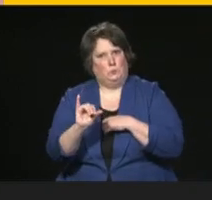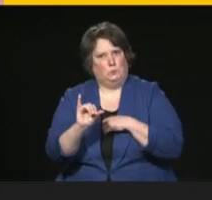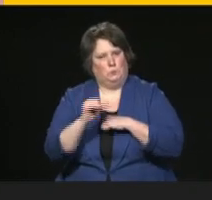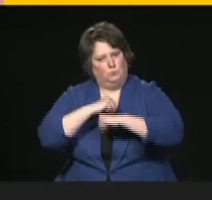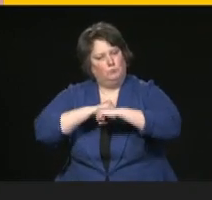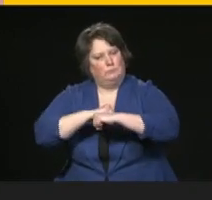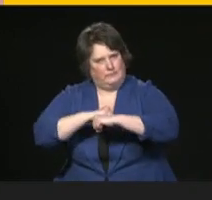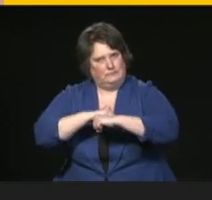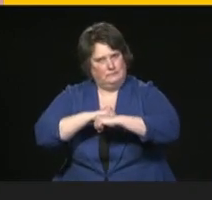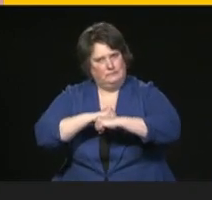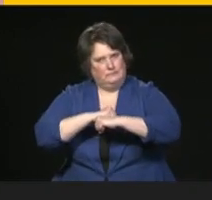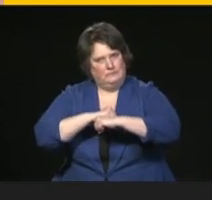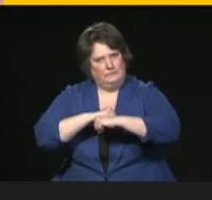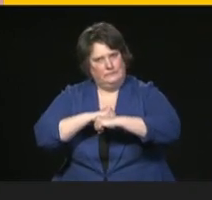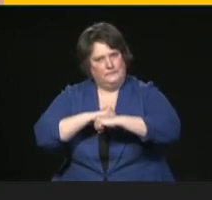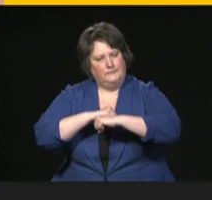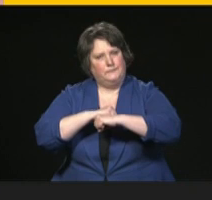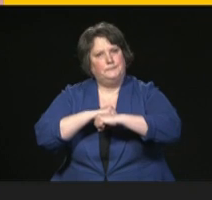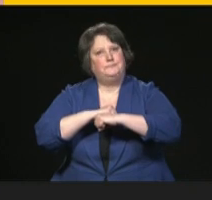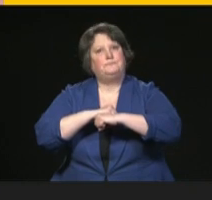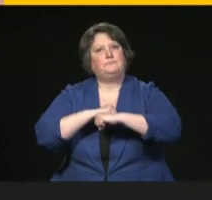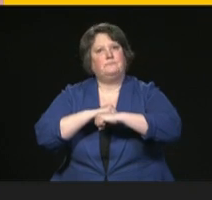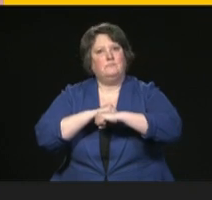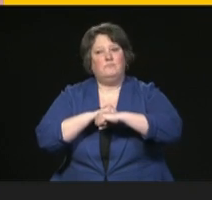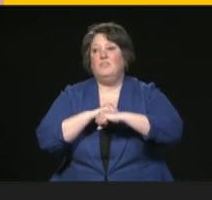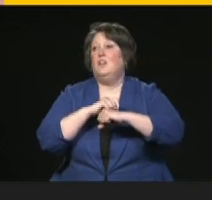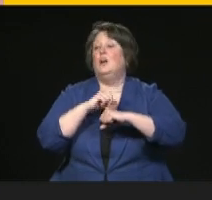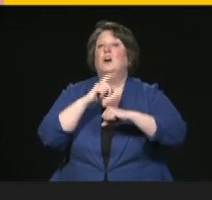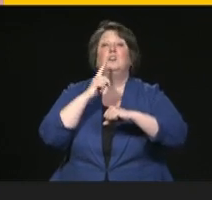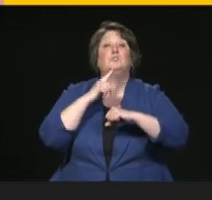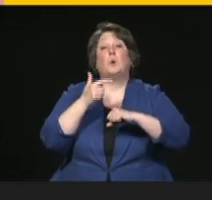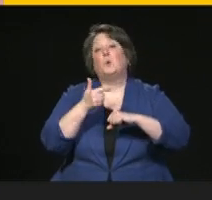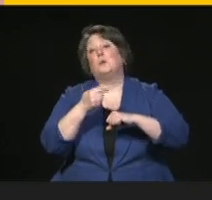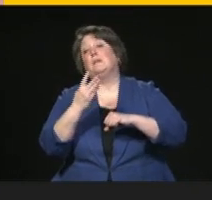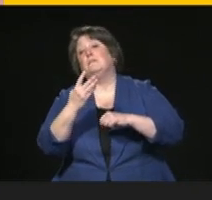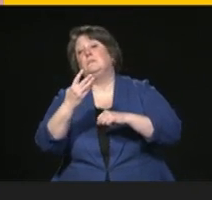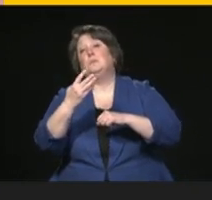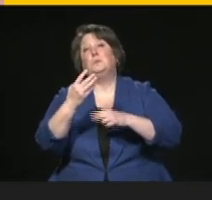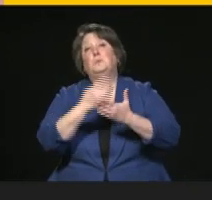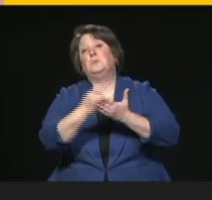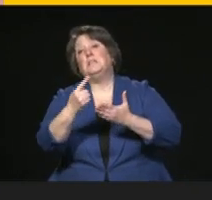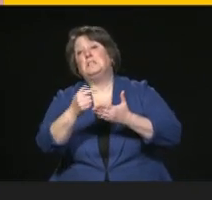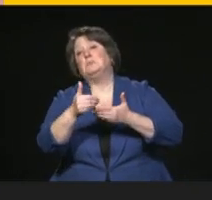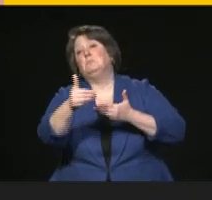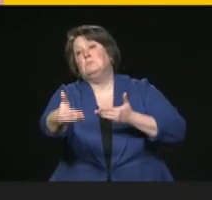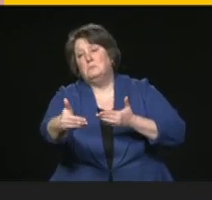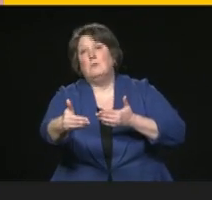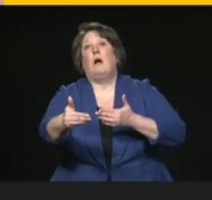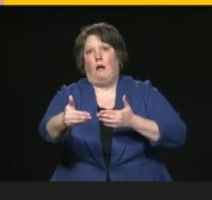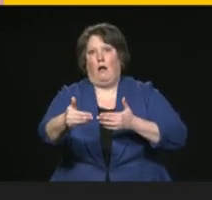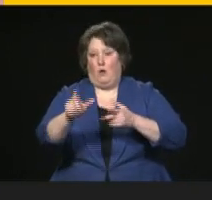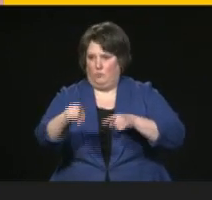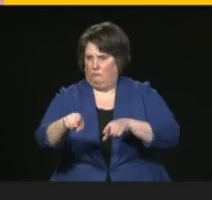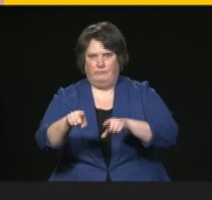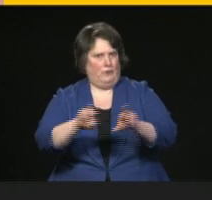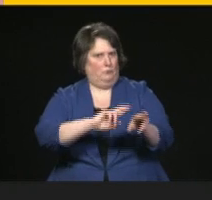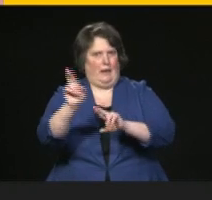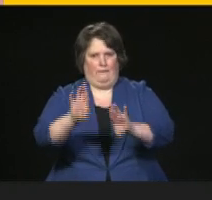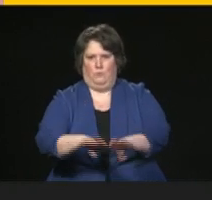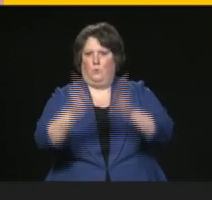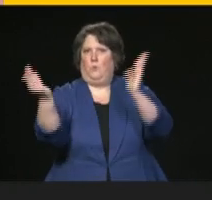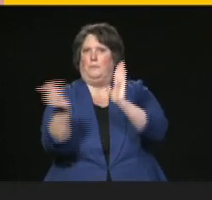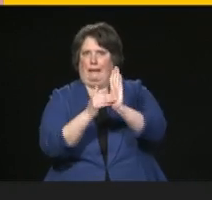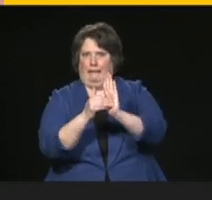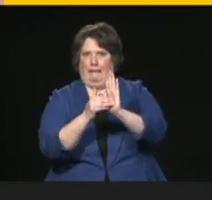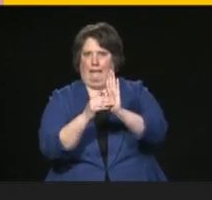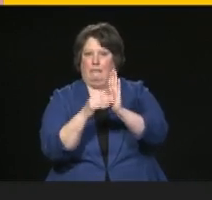kickstart the economy in a few weeks. And that's what we've did with today's announcement. We've given SMEs emergency